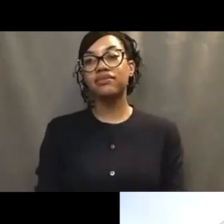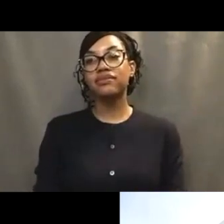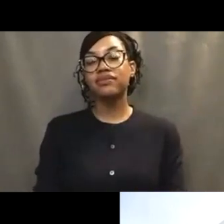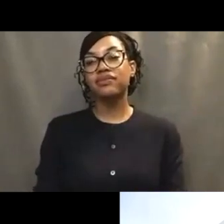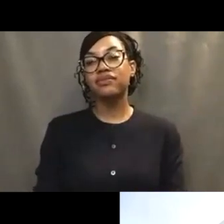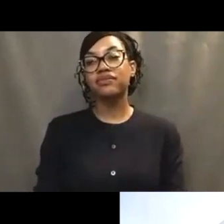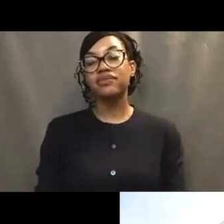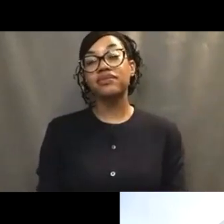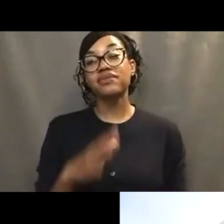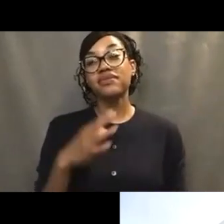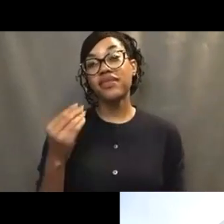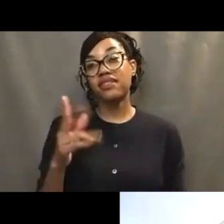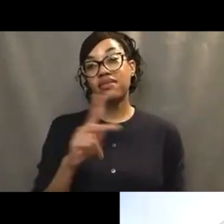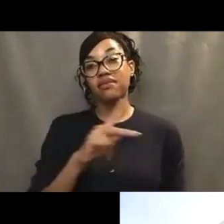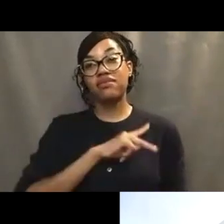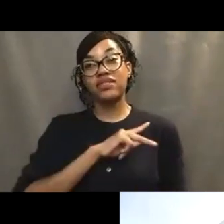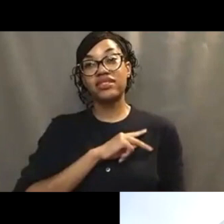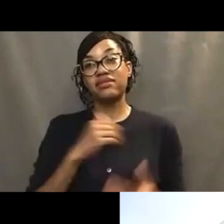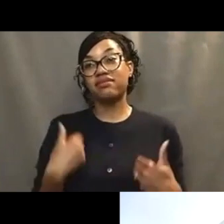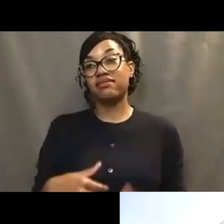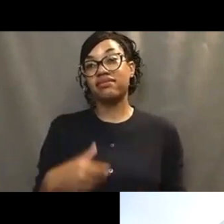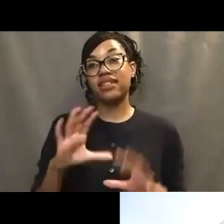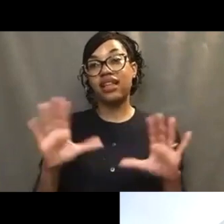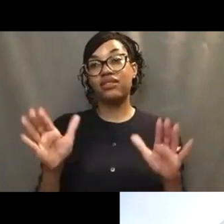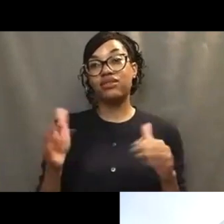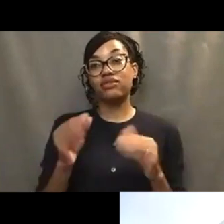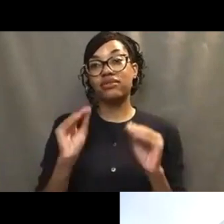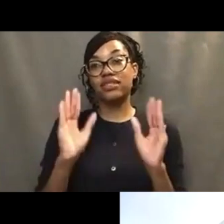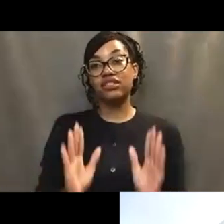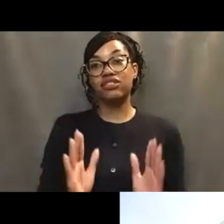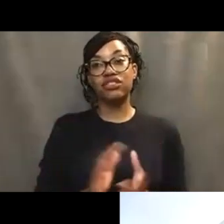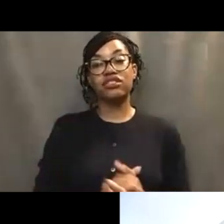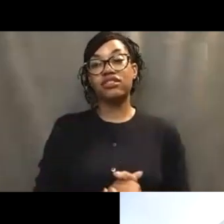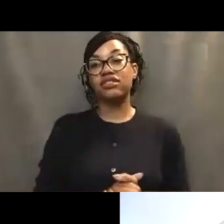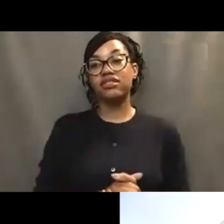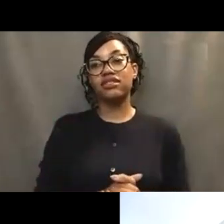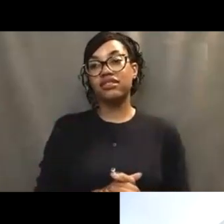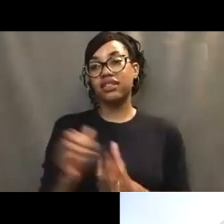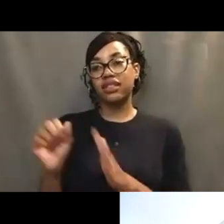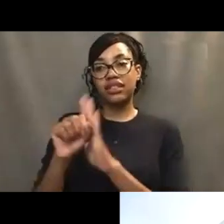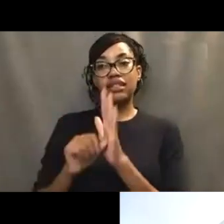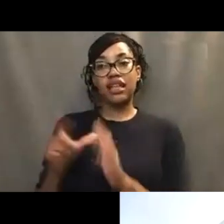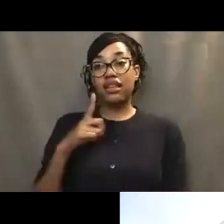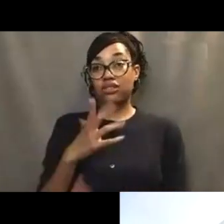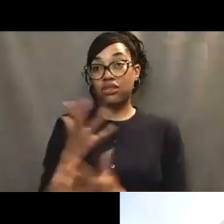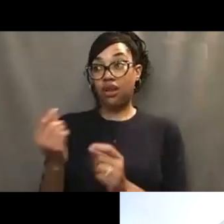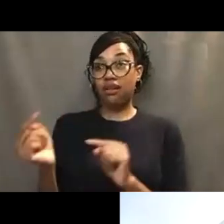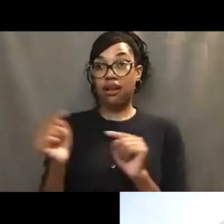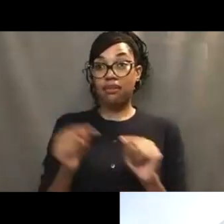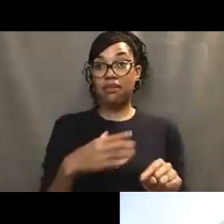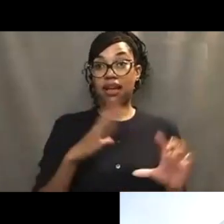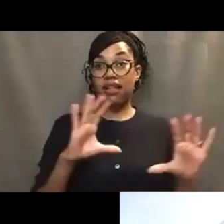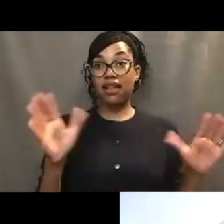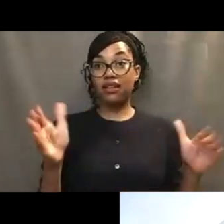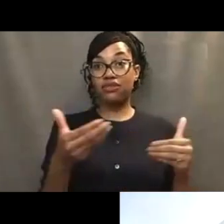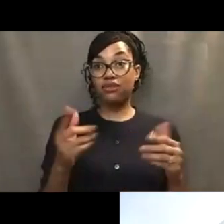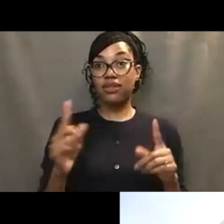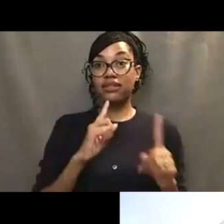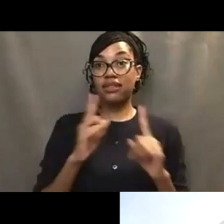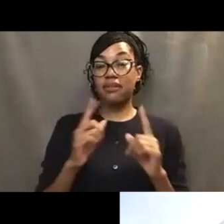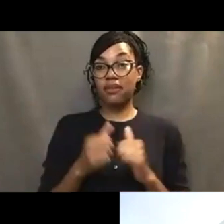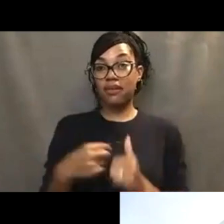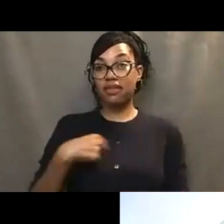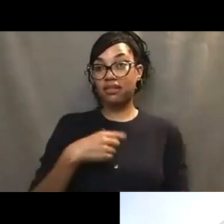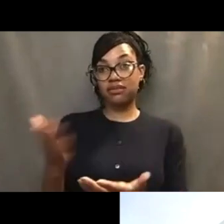And quite personally, as a classroom teacher, some state legislature wants to come to my classroom and debate with us, they're